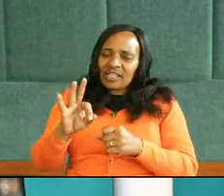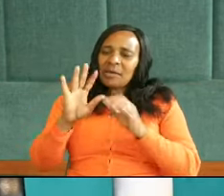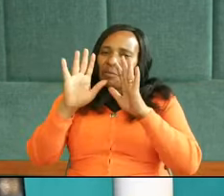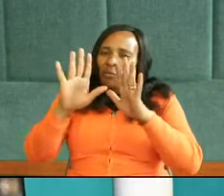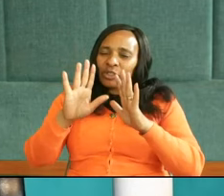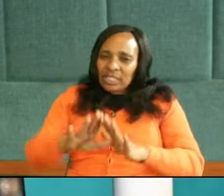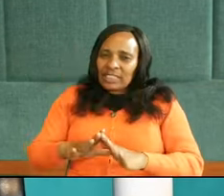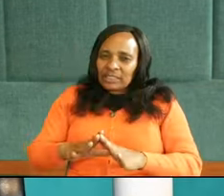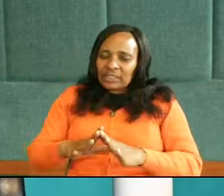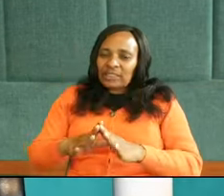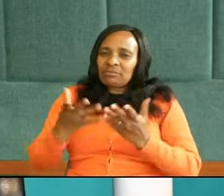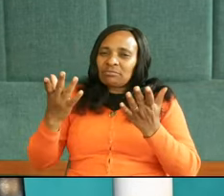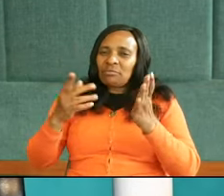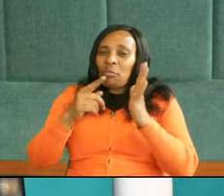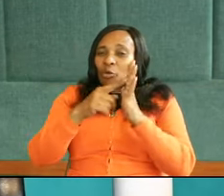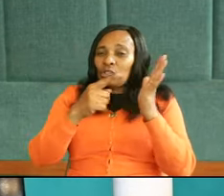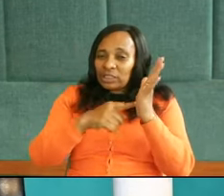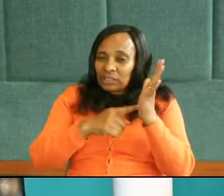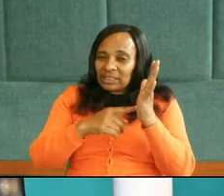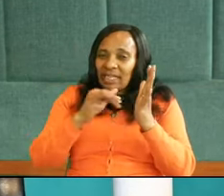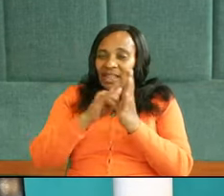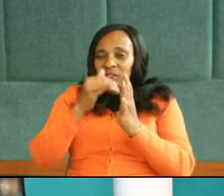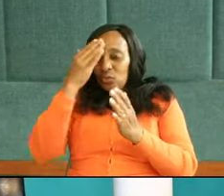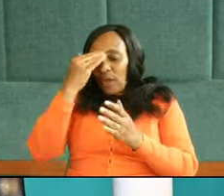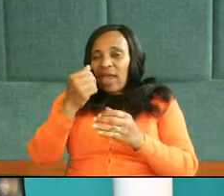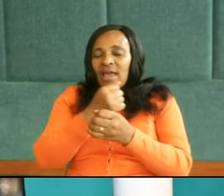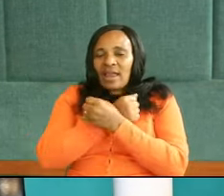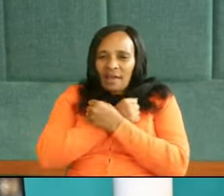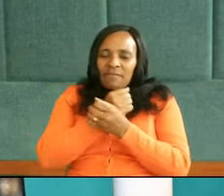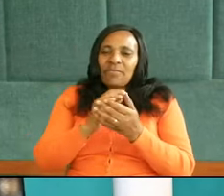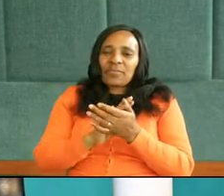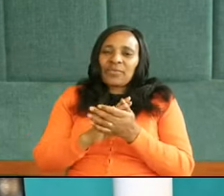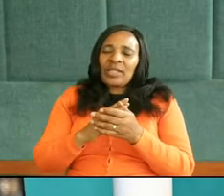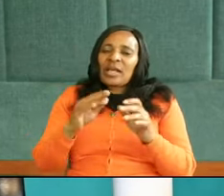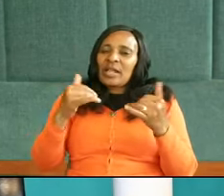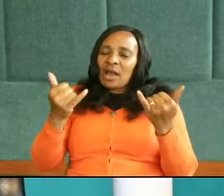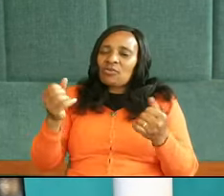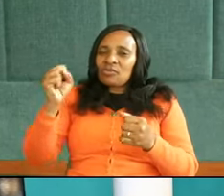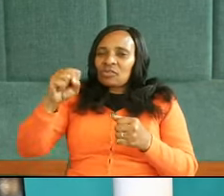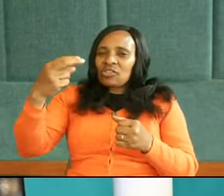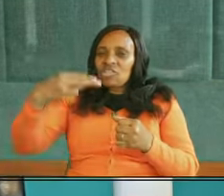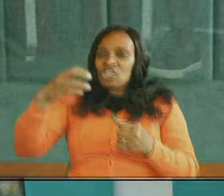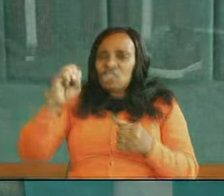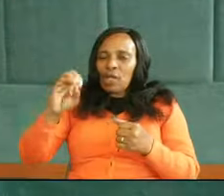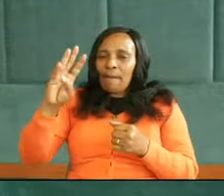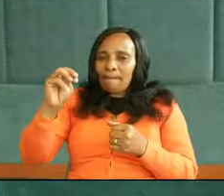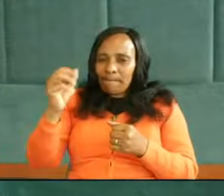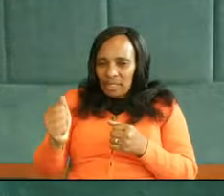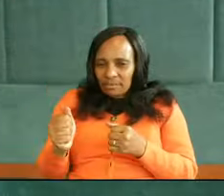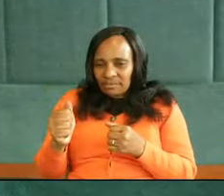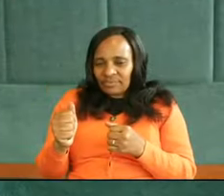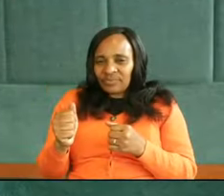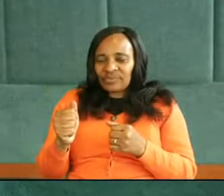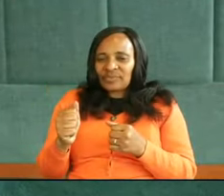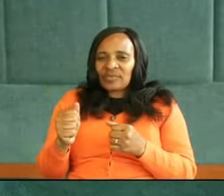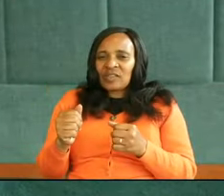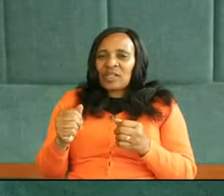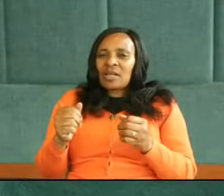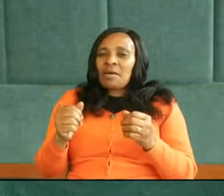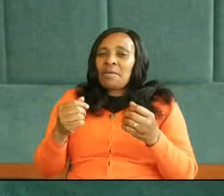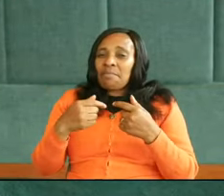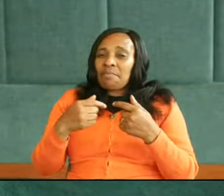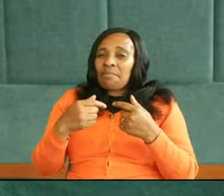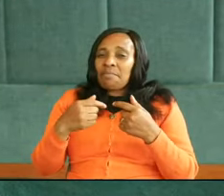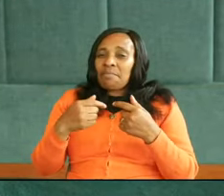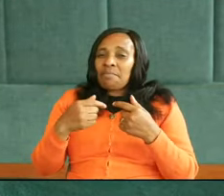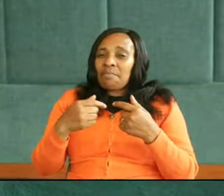fundamental points, and that's why I love it for this. All right. Thanks for that. We can have Shema. Shema, and then I will have Ashley. Okay. I hope I'm not